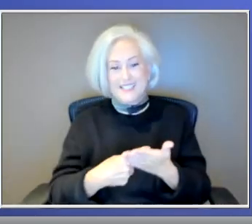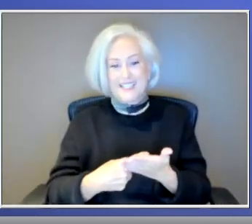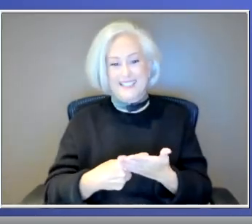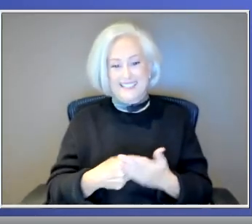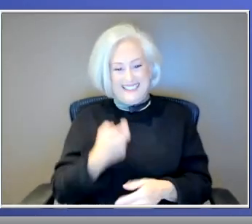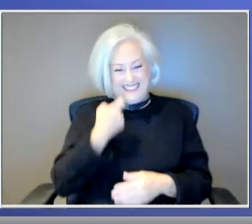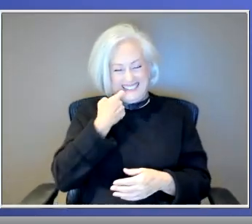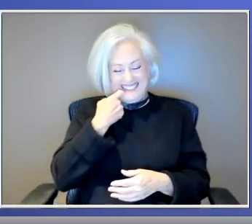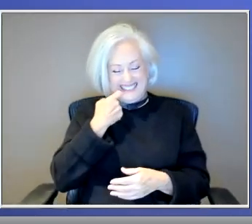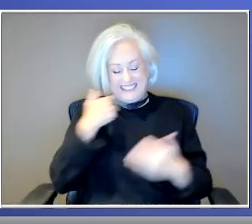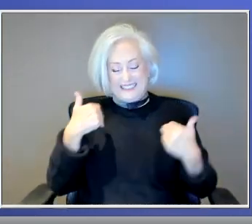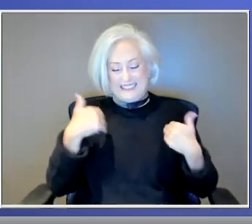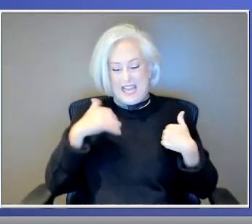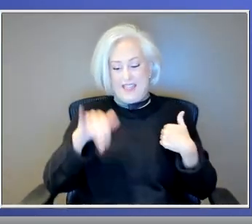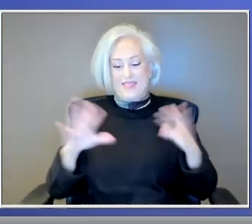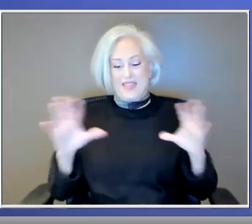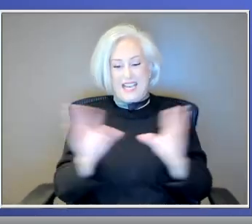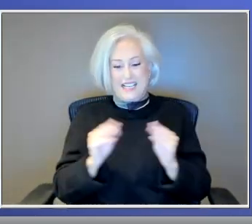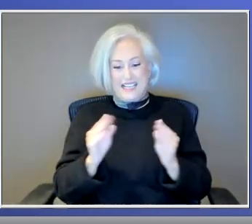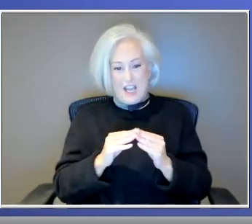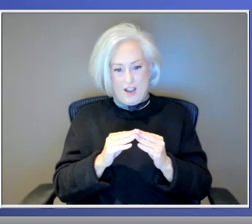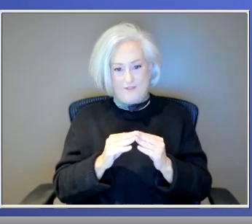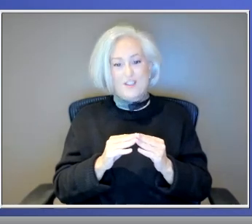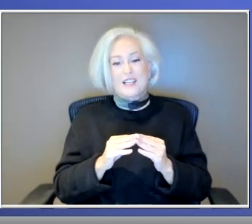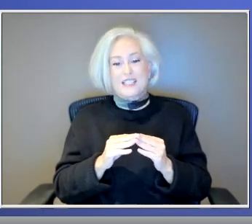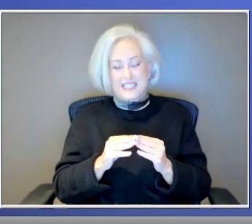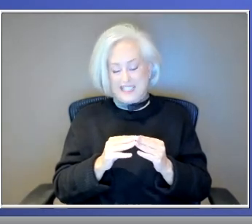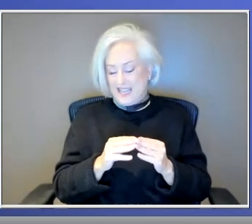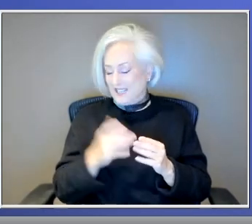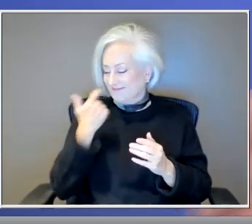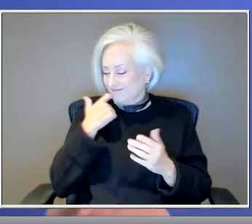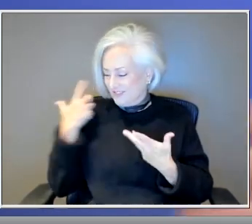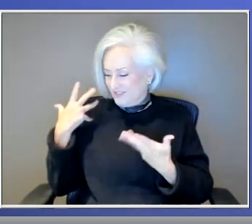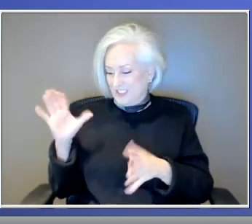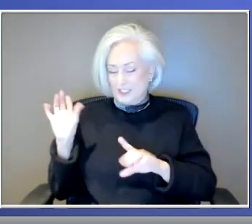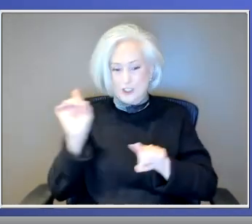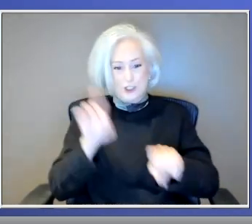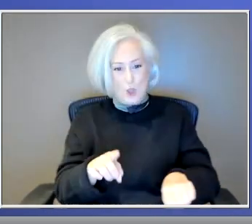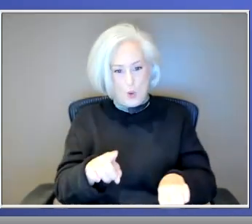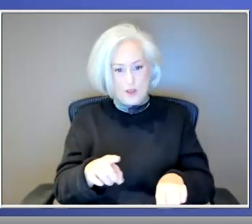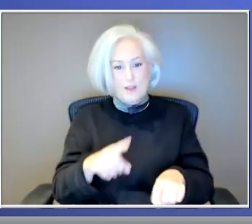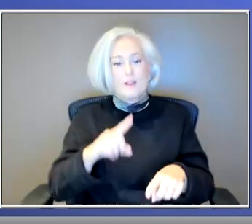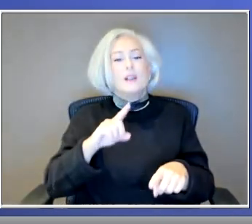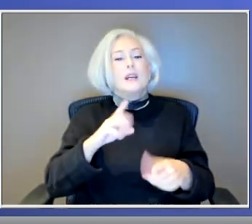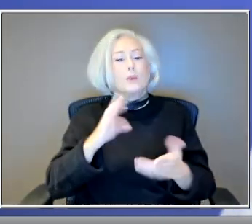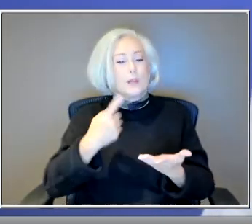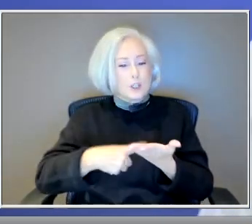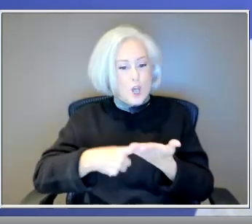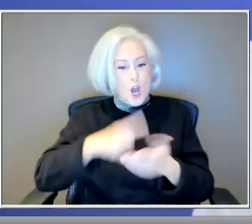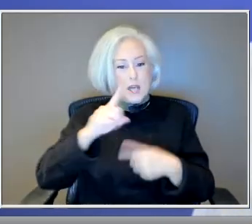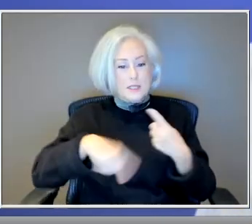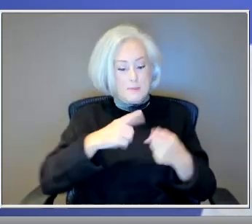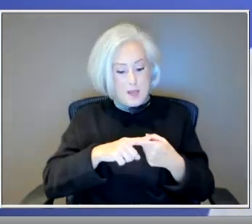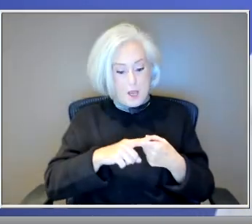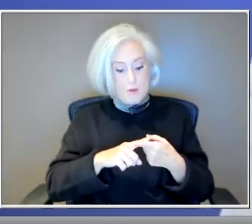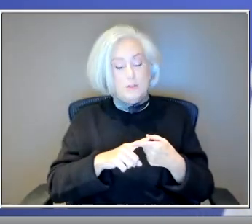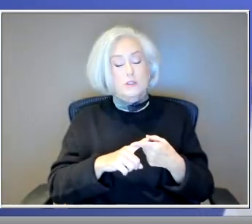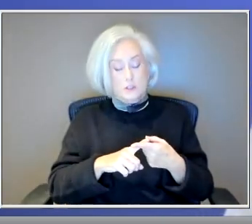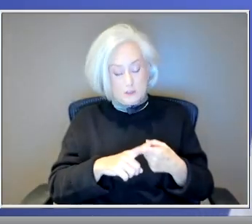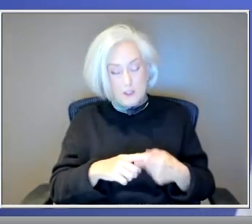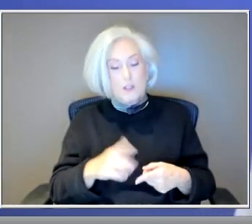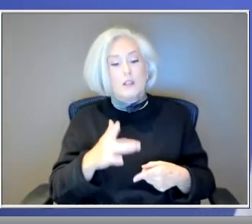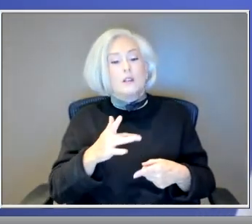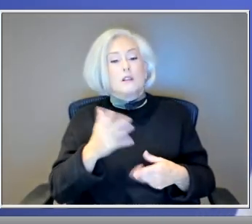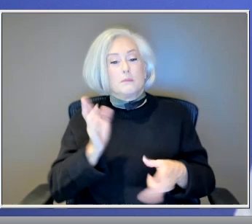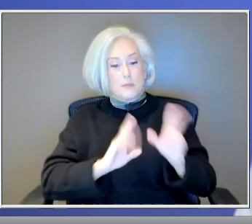that conference where we were discussing patients with complex congenital heart disease, and we discussed not just with folks at KU, but also Children's Mercy Hospital and